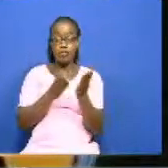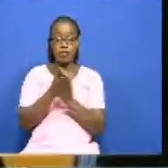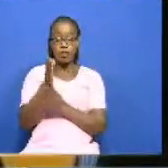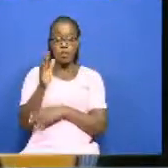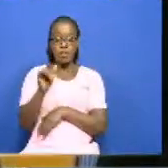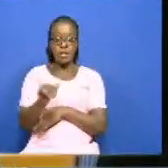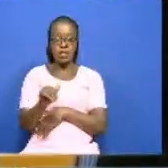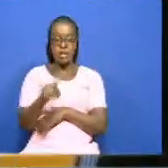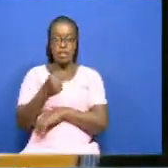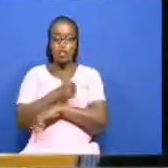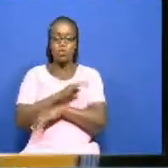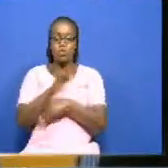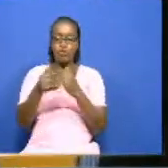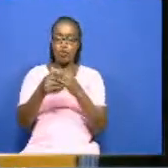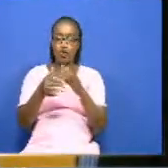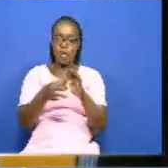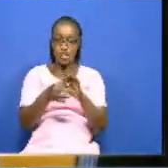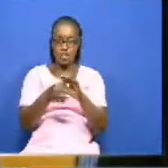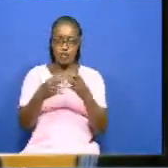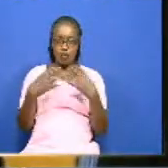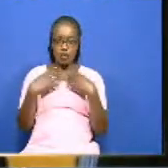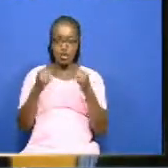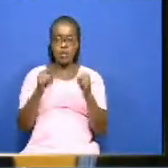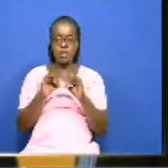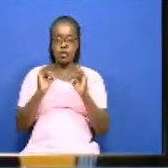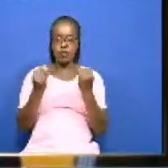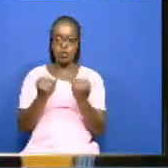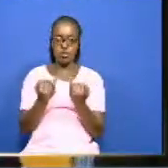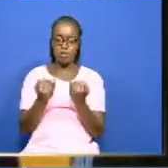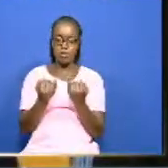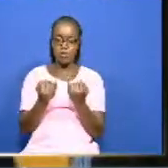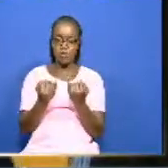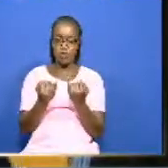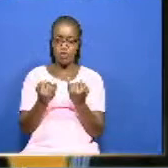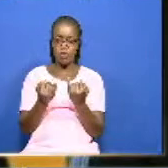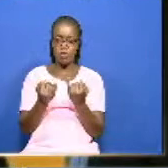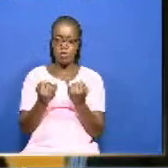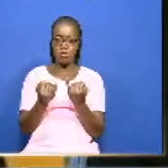all schools are linked to health institutions. And